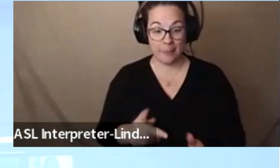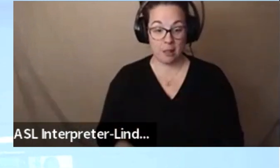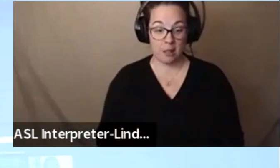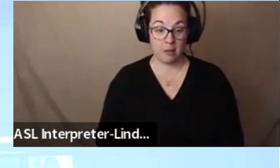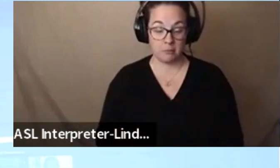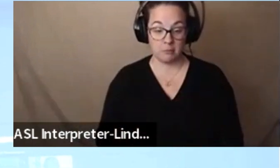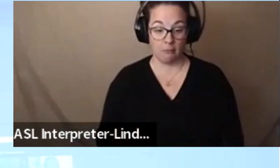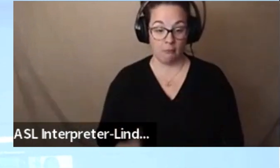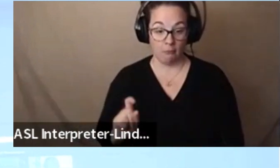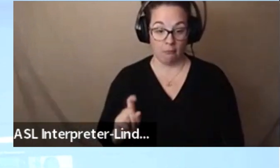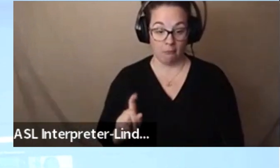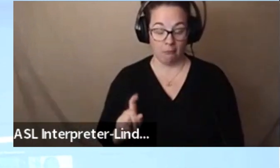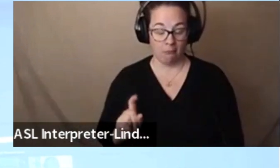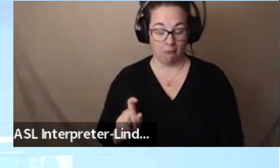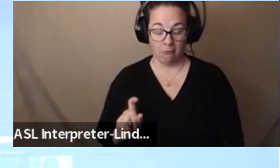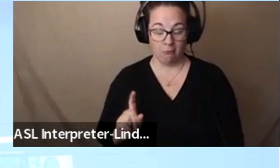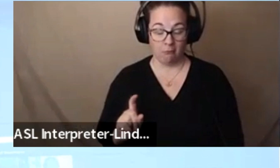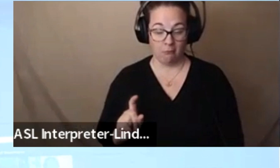Venice.